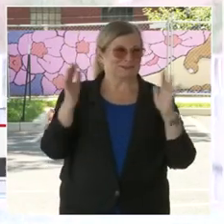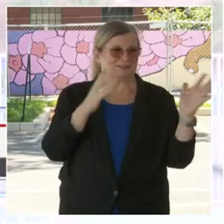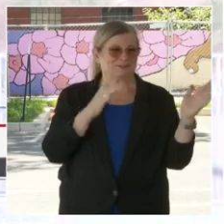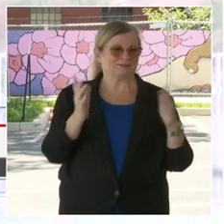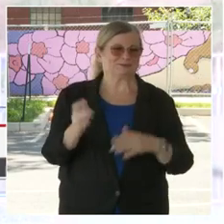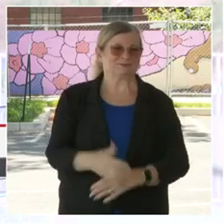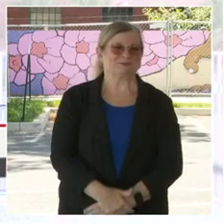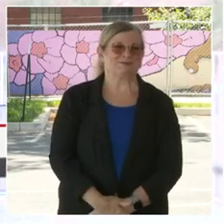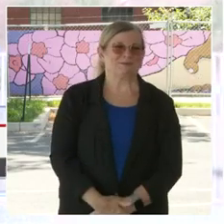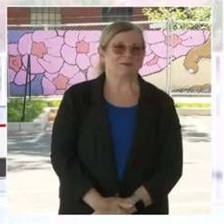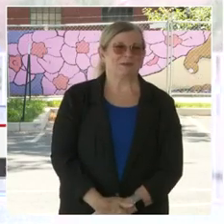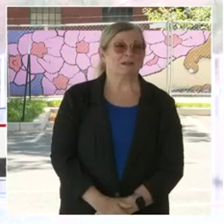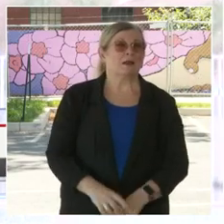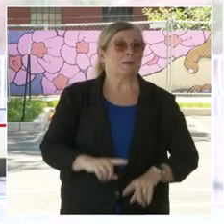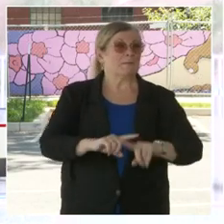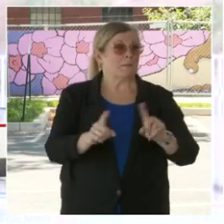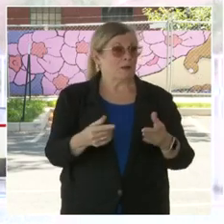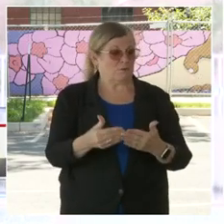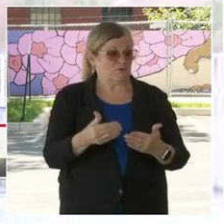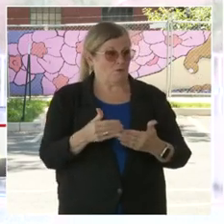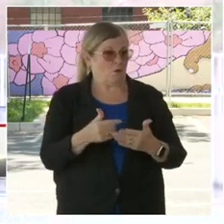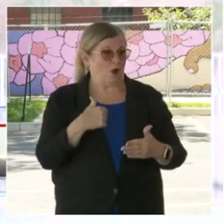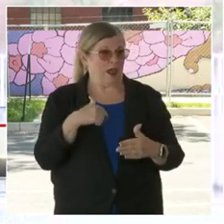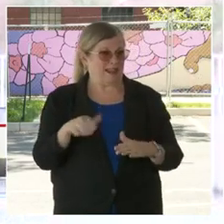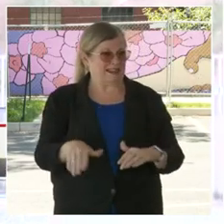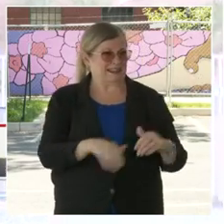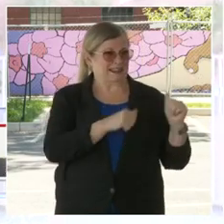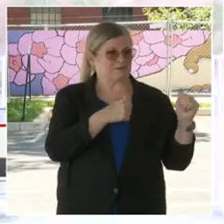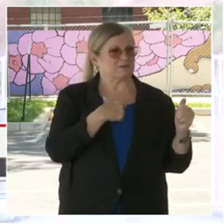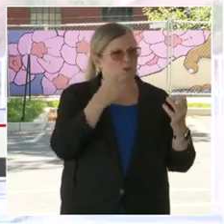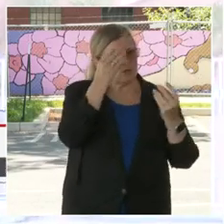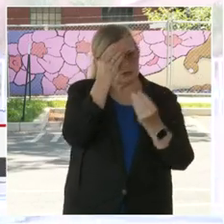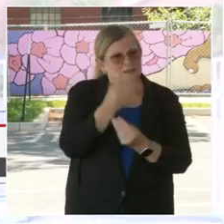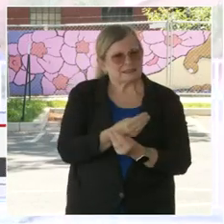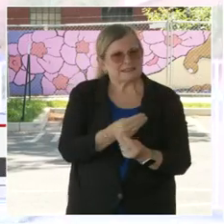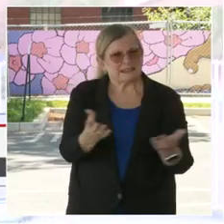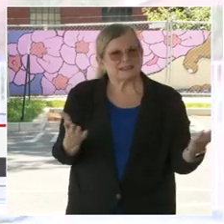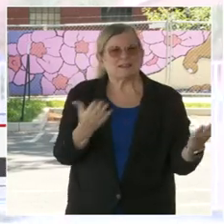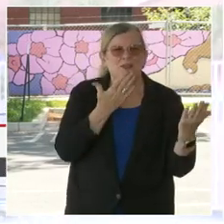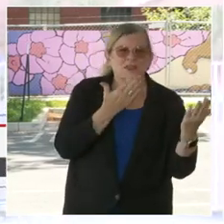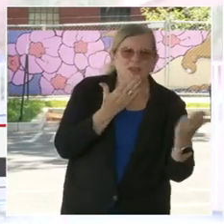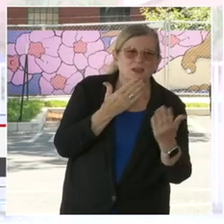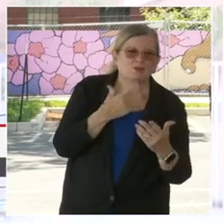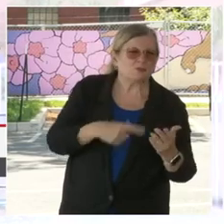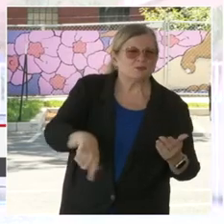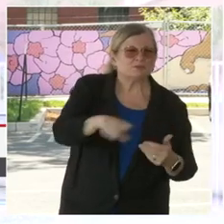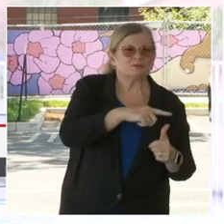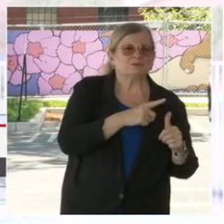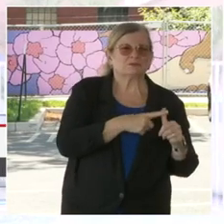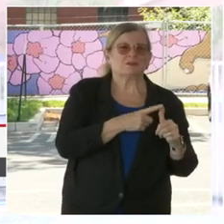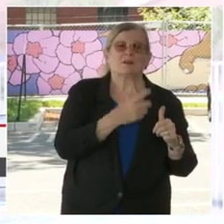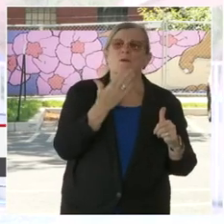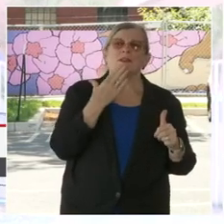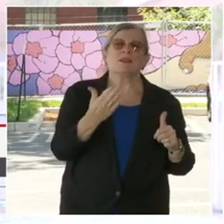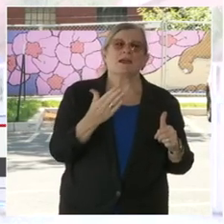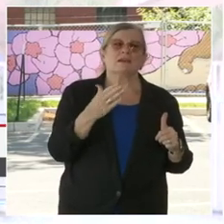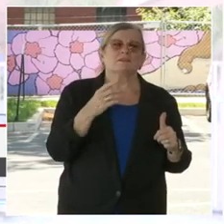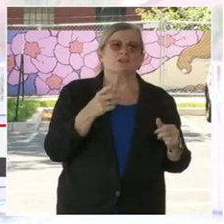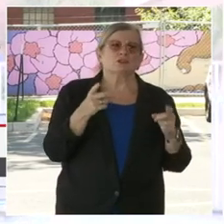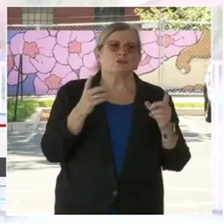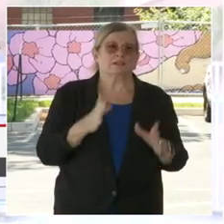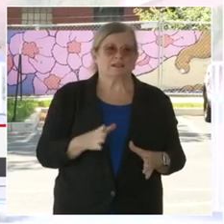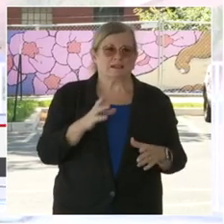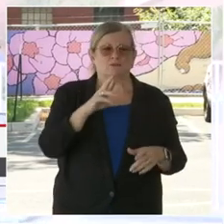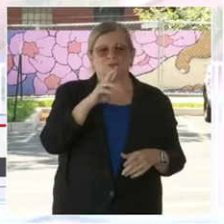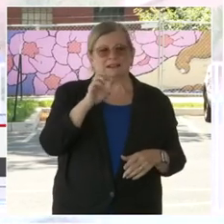But before I leave the podium, I would just like to say a couple of thank yous. First, I'd like to thank our Director of Real Estate at